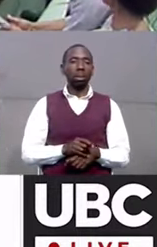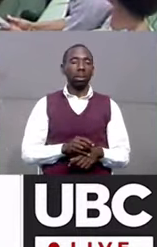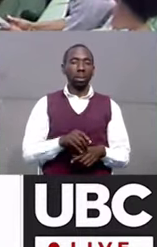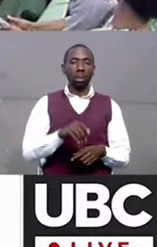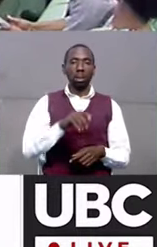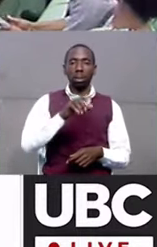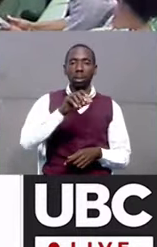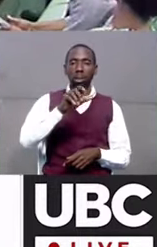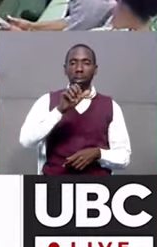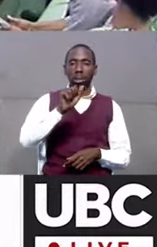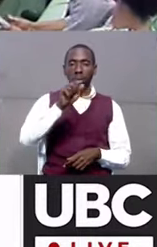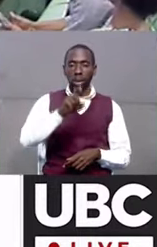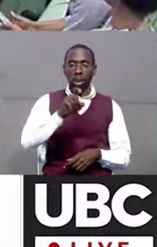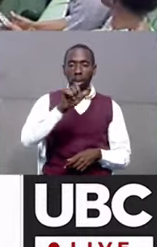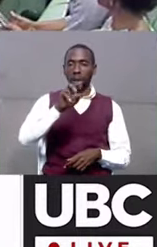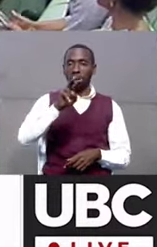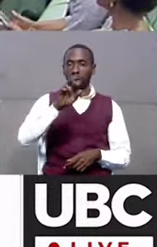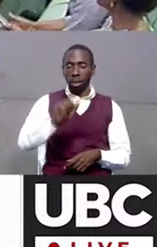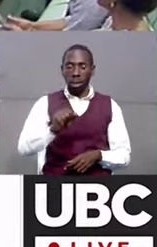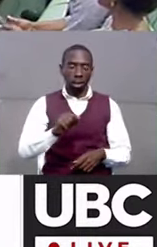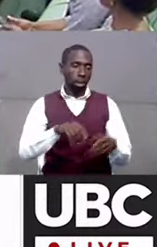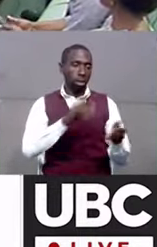Xavier, Dr.